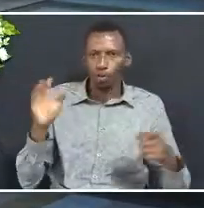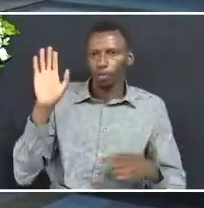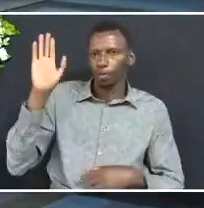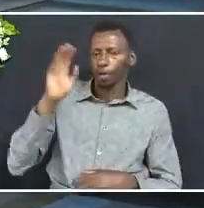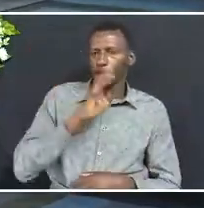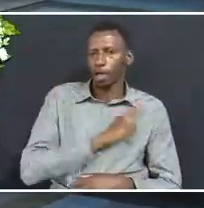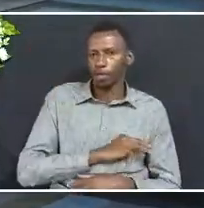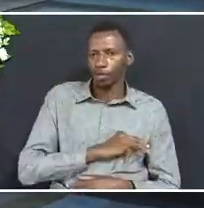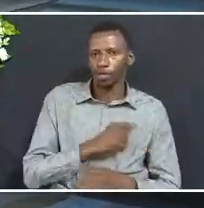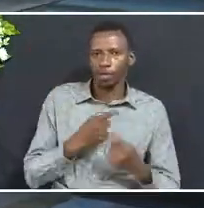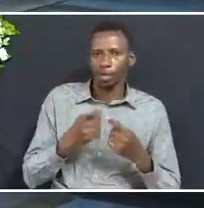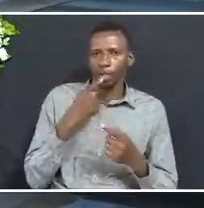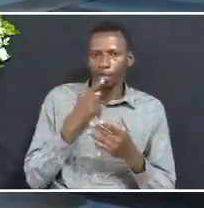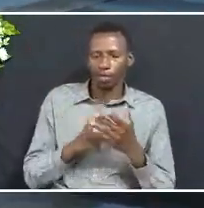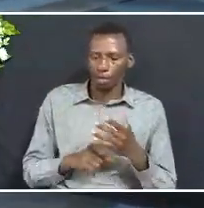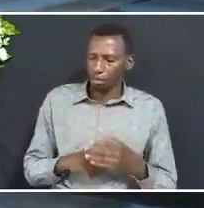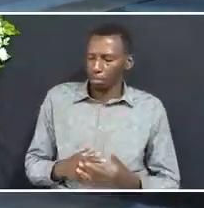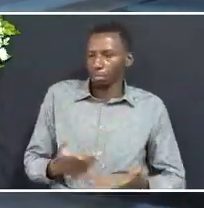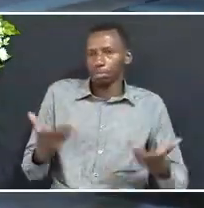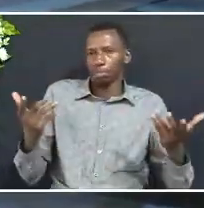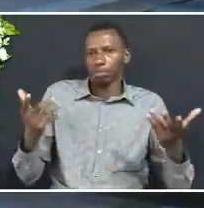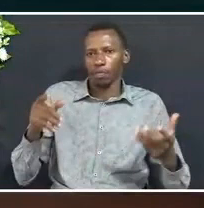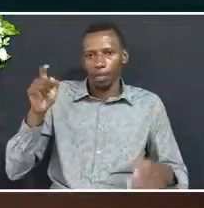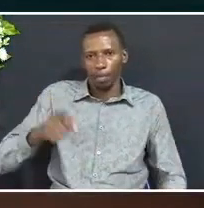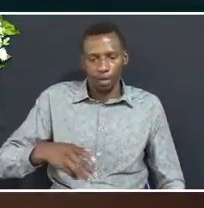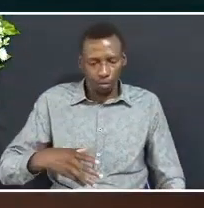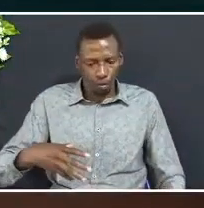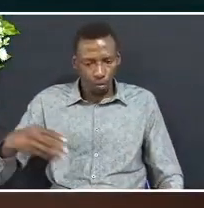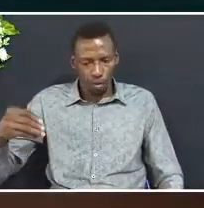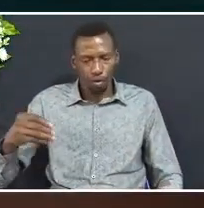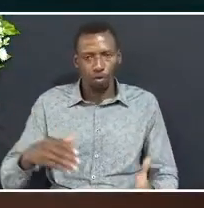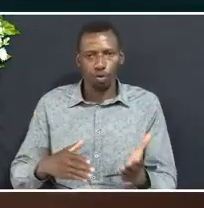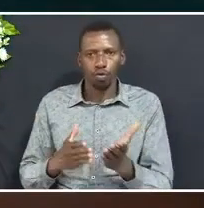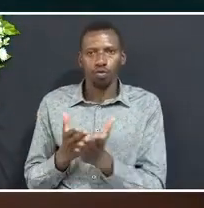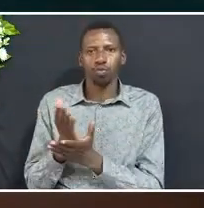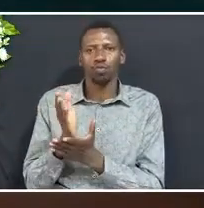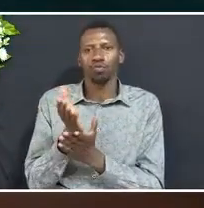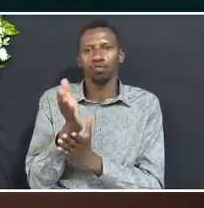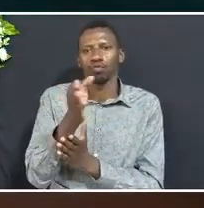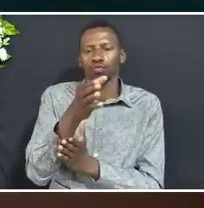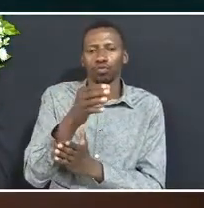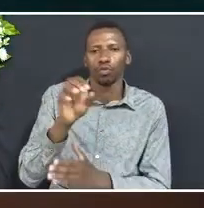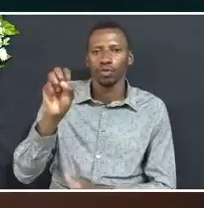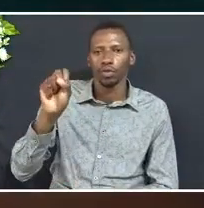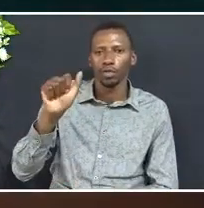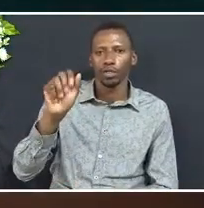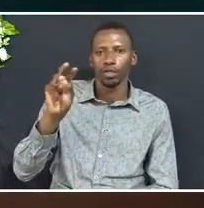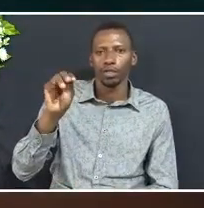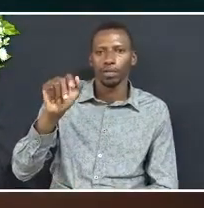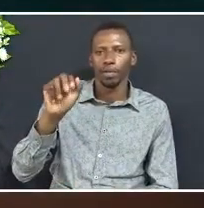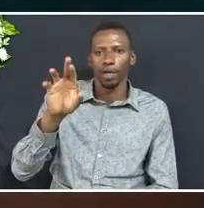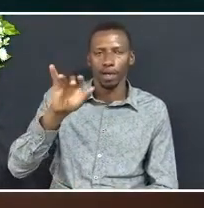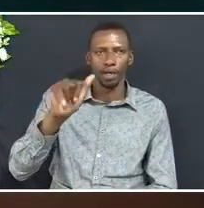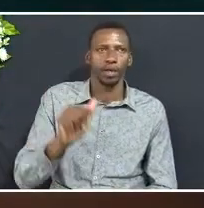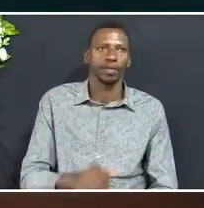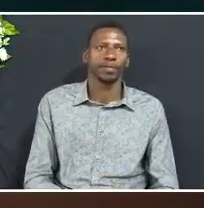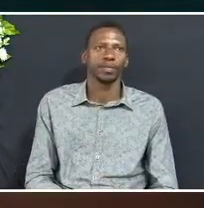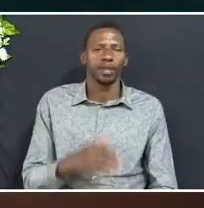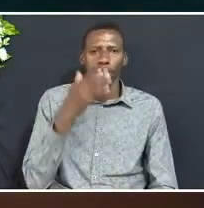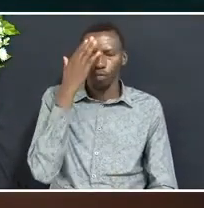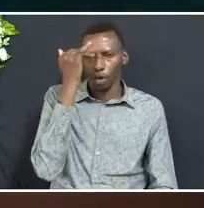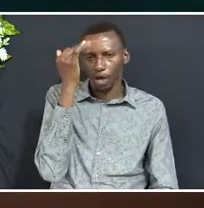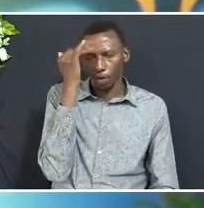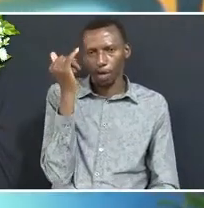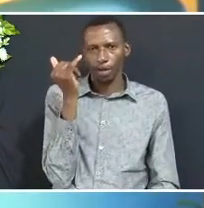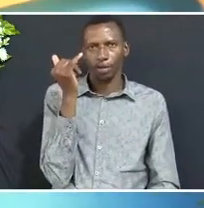says, nevertheless, I must go through Samaria. Why must he go through Samaria? Because